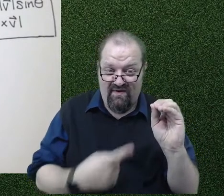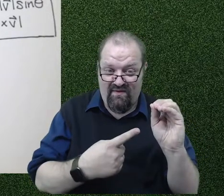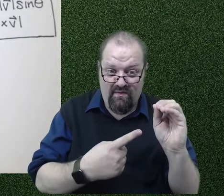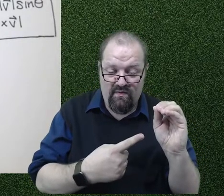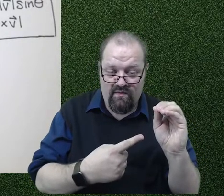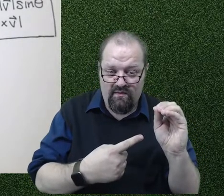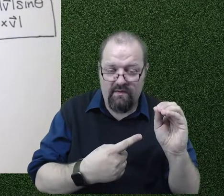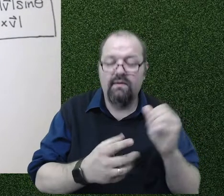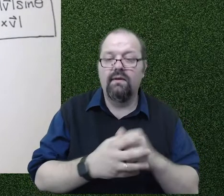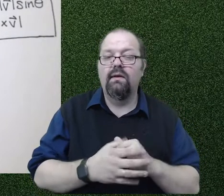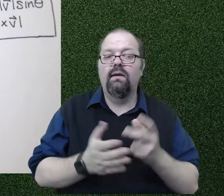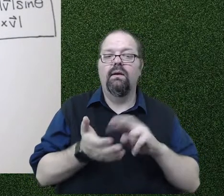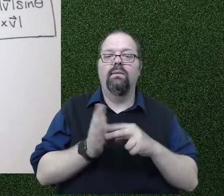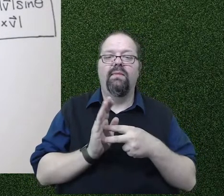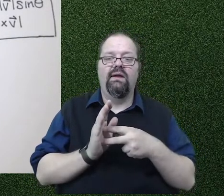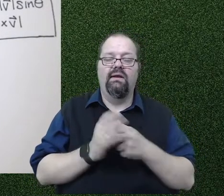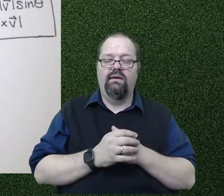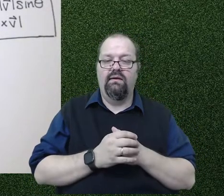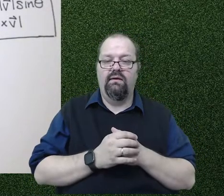So